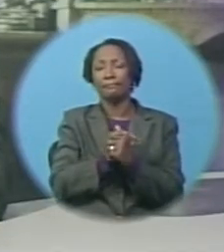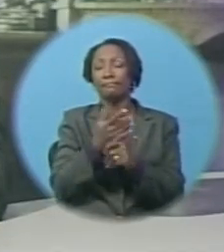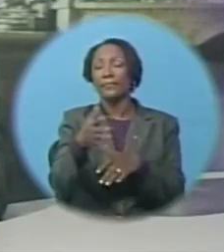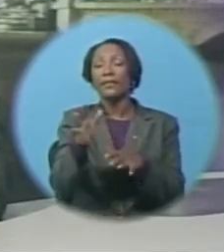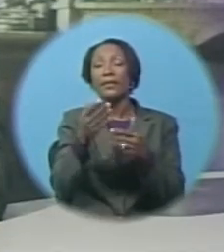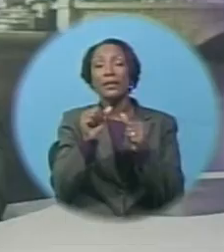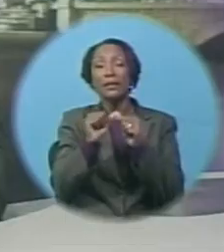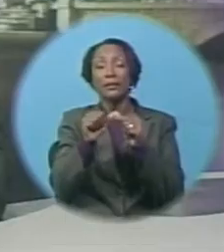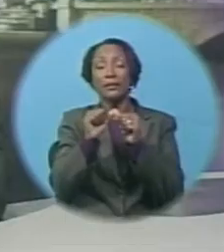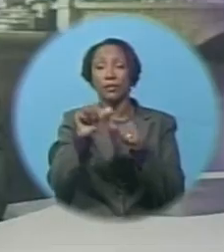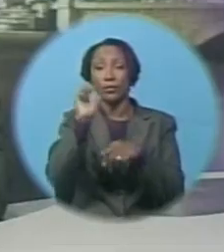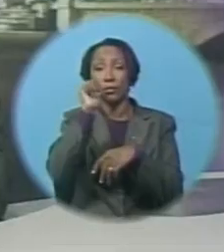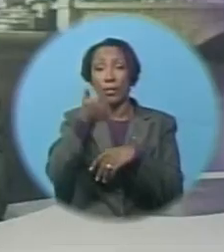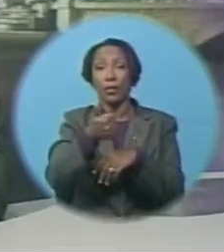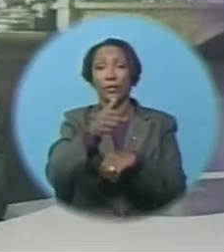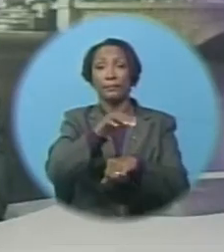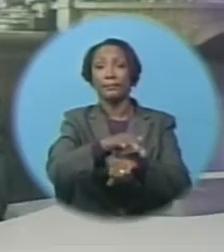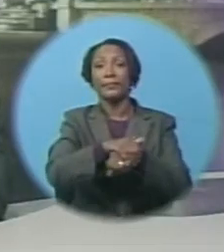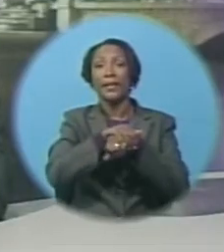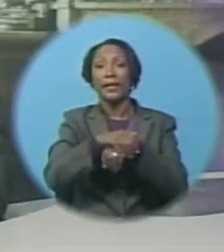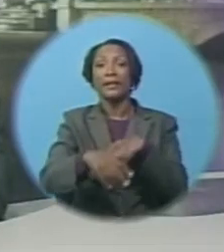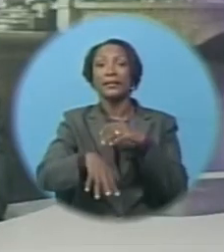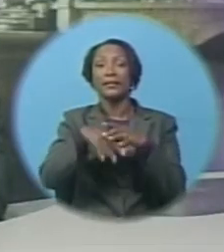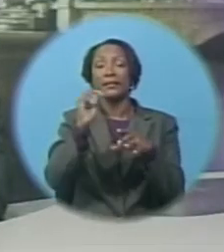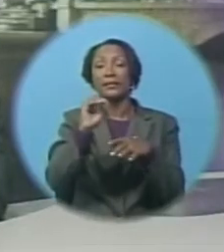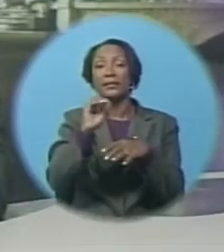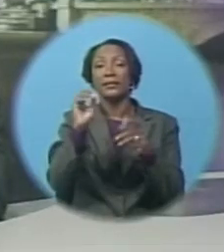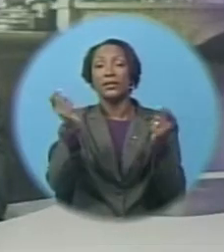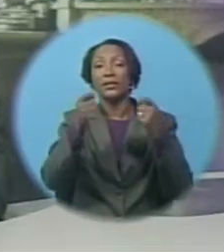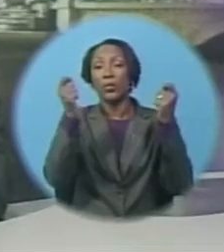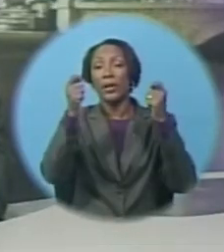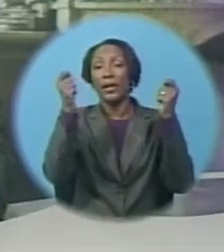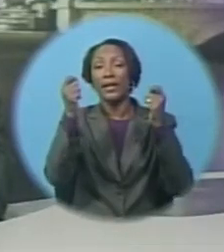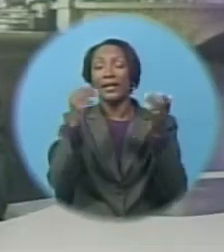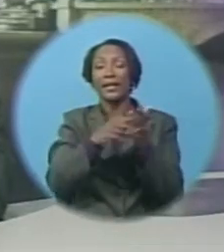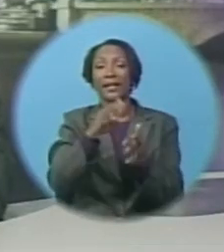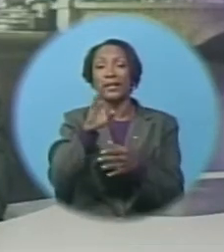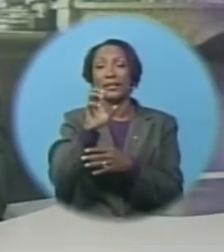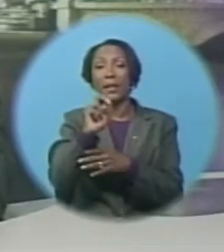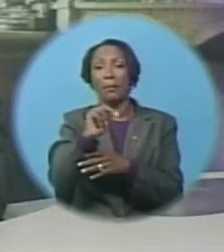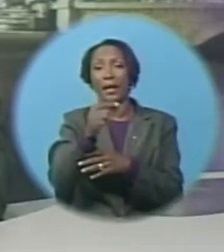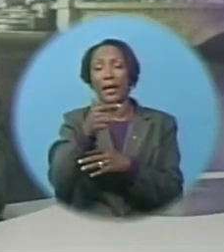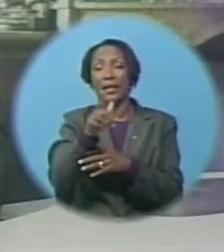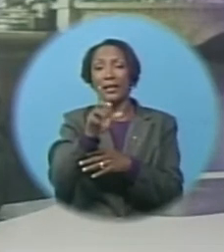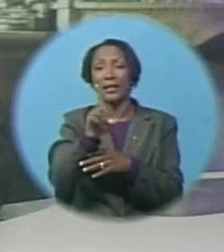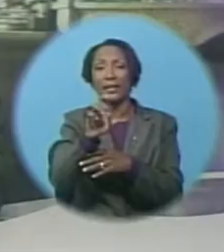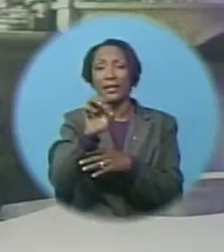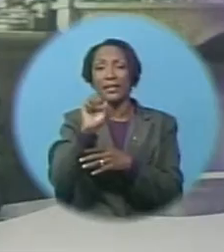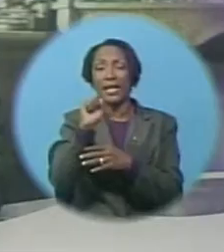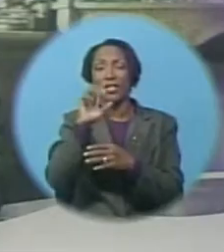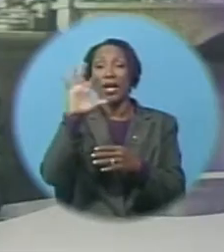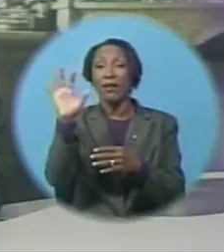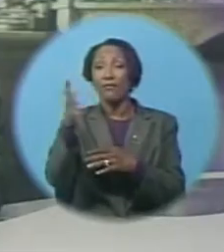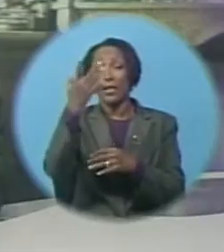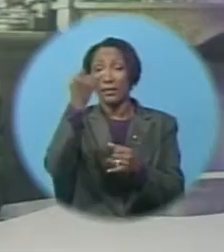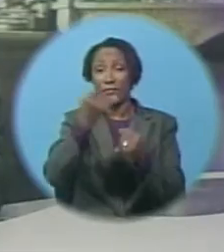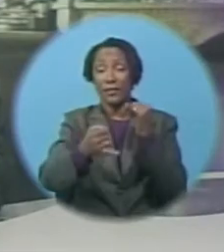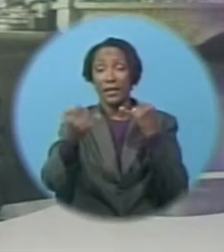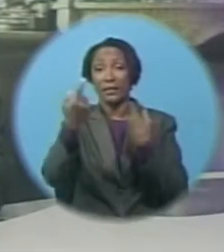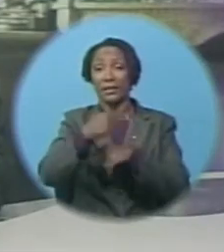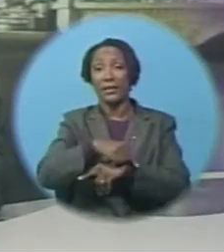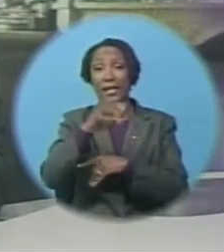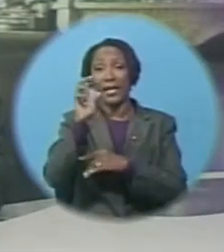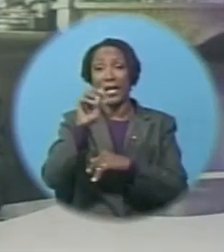cricket, England took their first test against Bangladesh in Chittagong this morning. The 5th and final day began with England needing only 2 wickets to